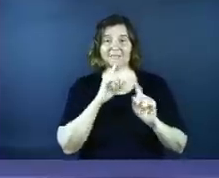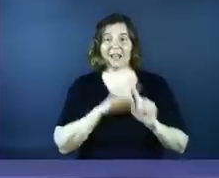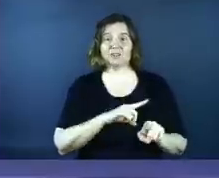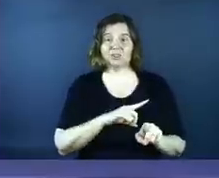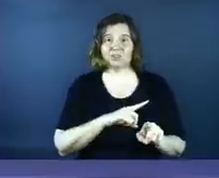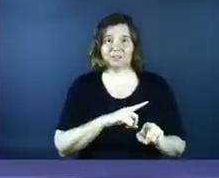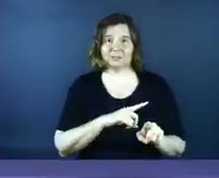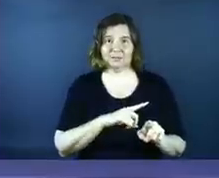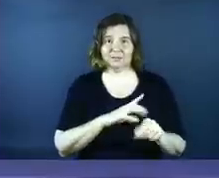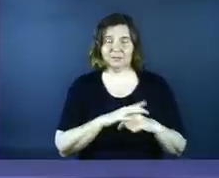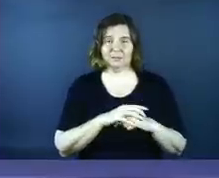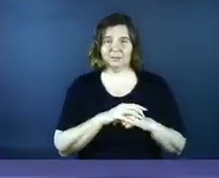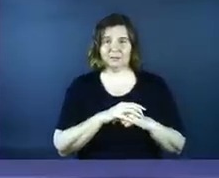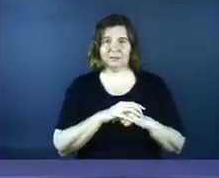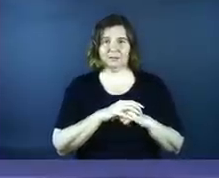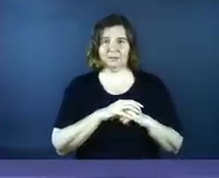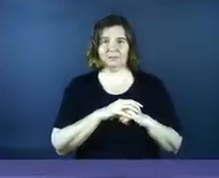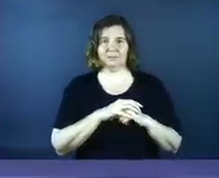answer.